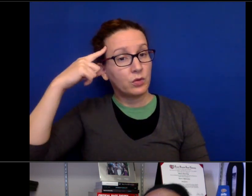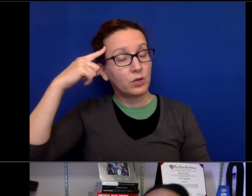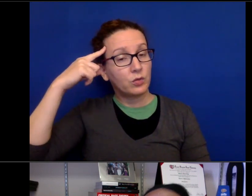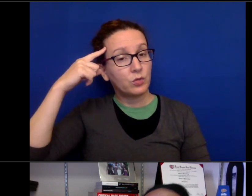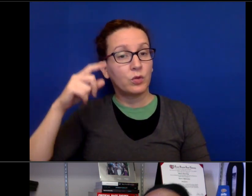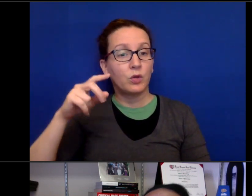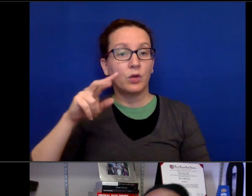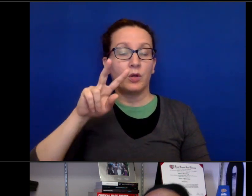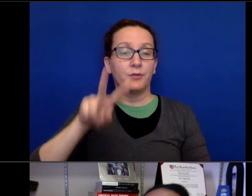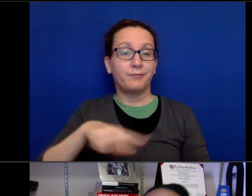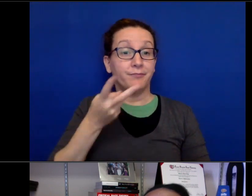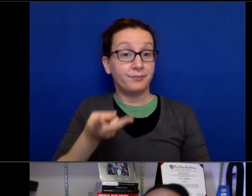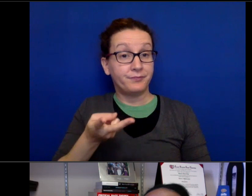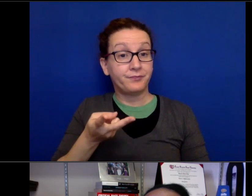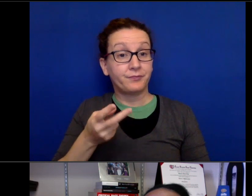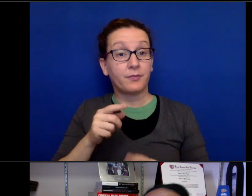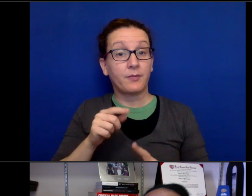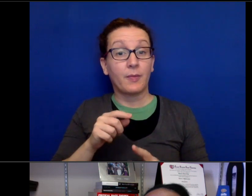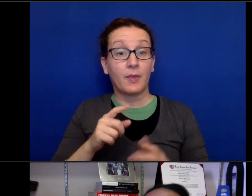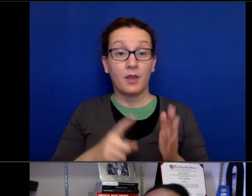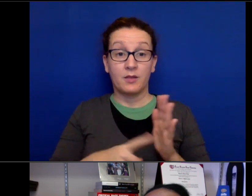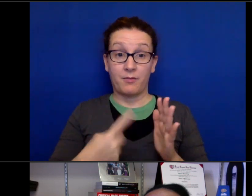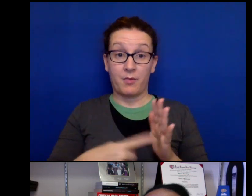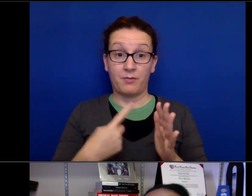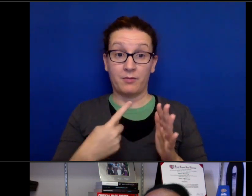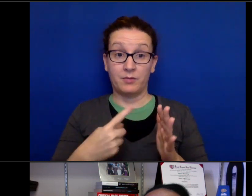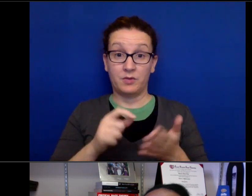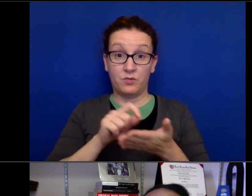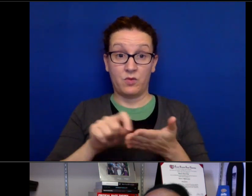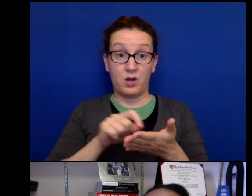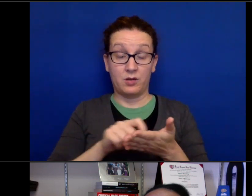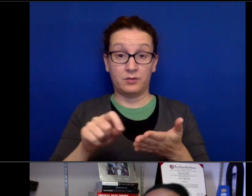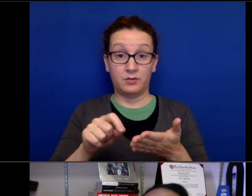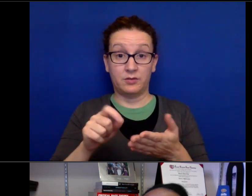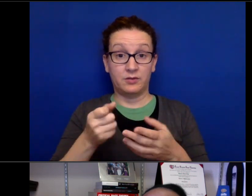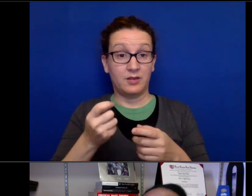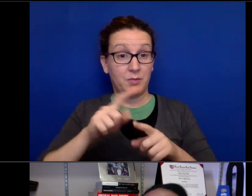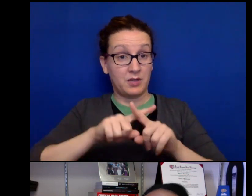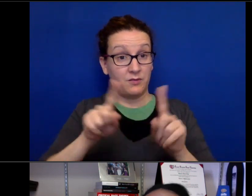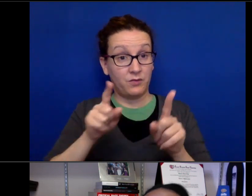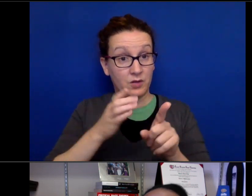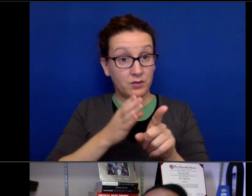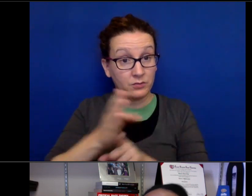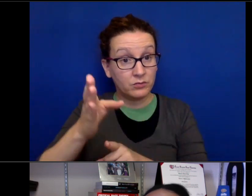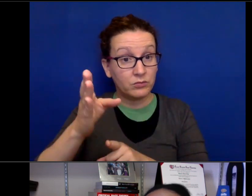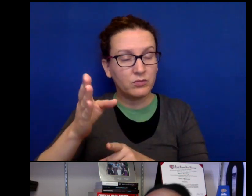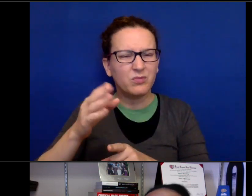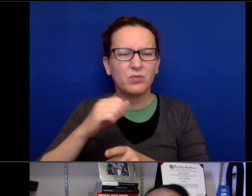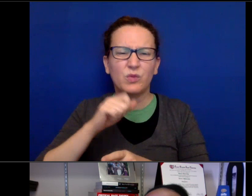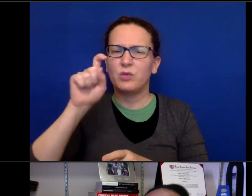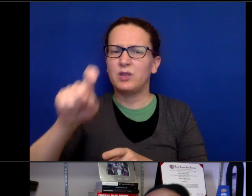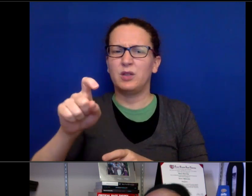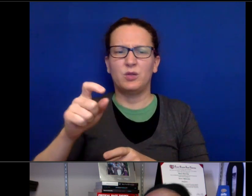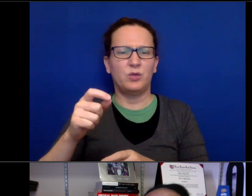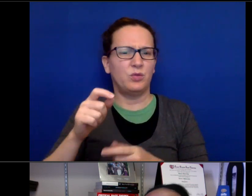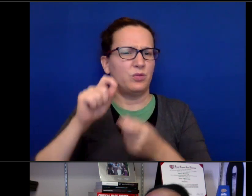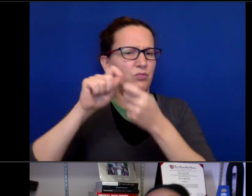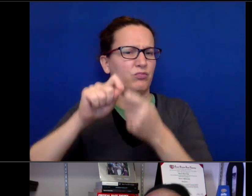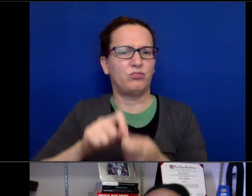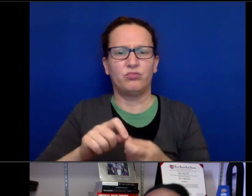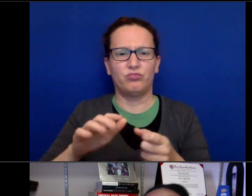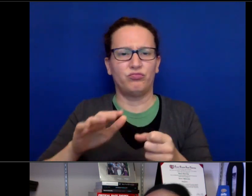of the coin, namely, sometimes when you write for a slightly different discipline, you don't need to give all the details that